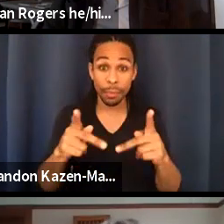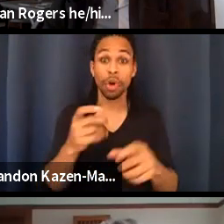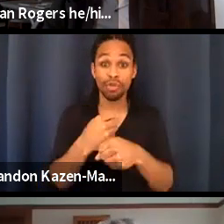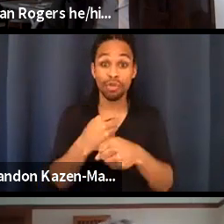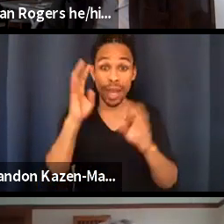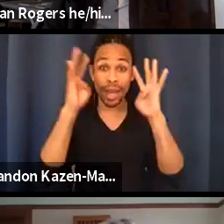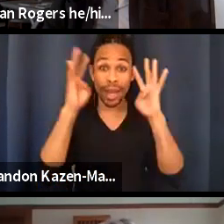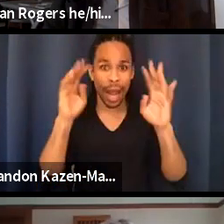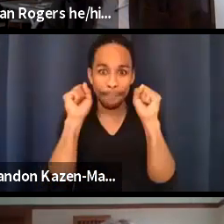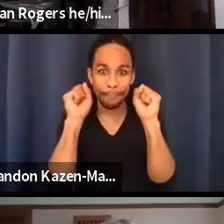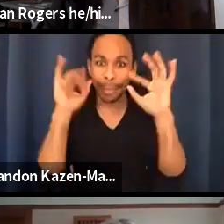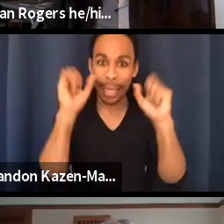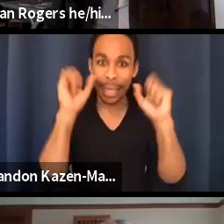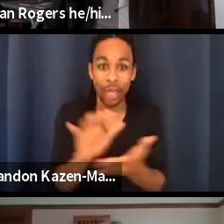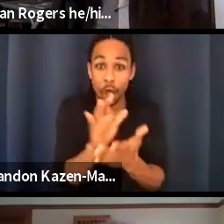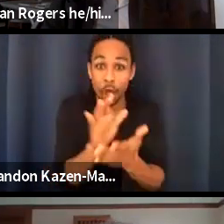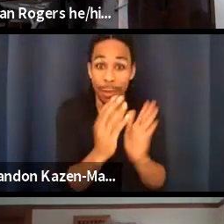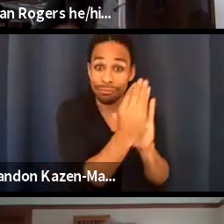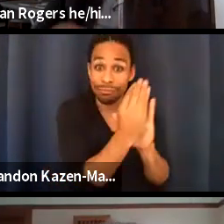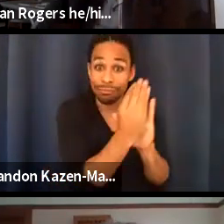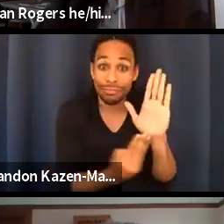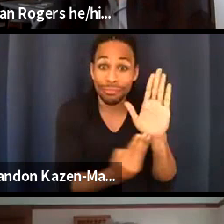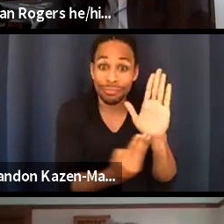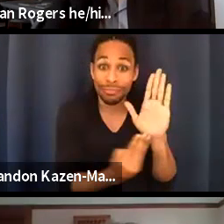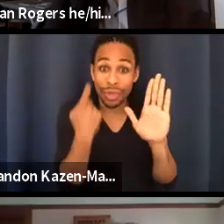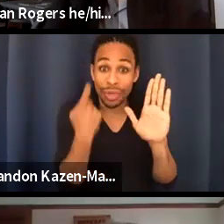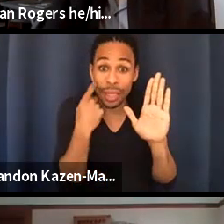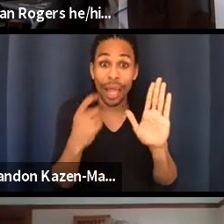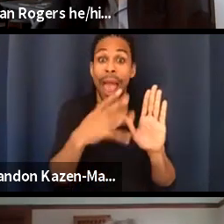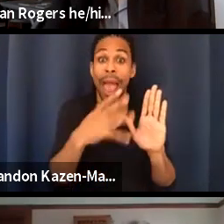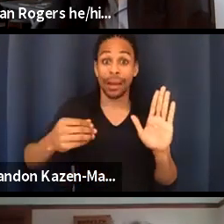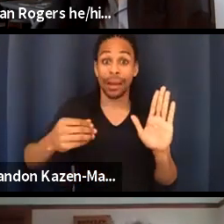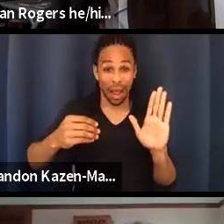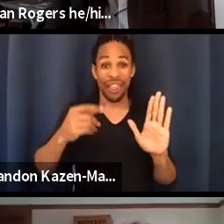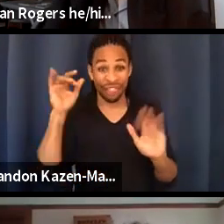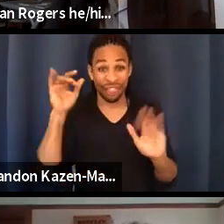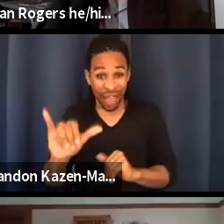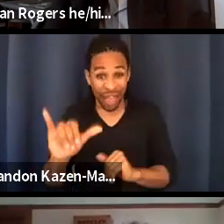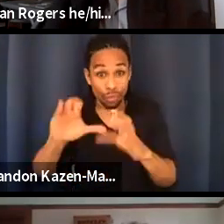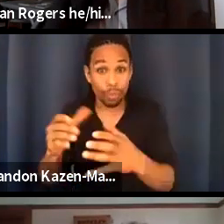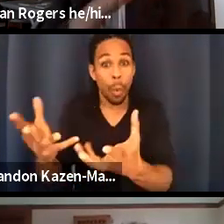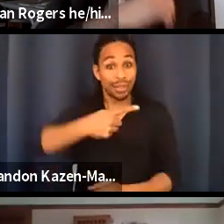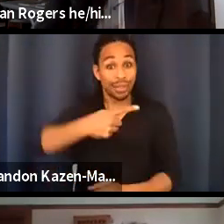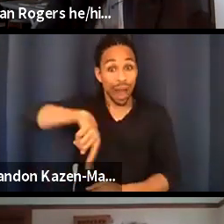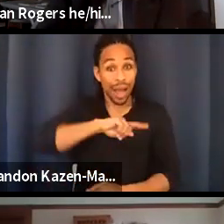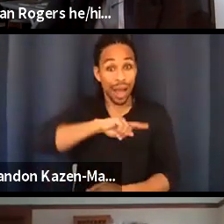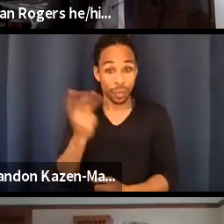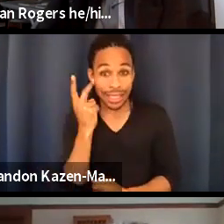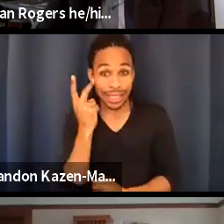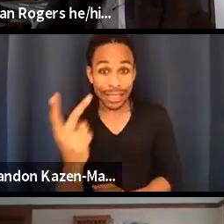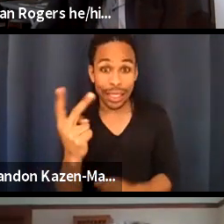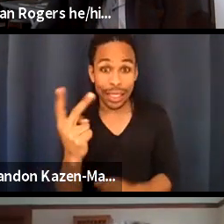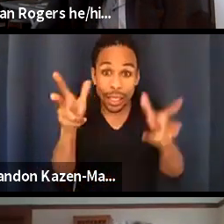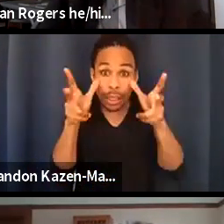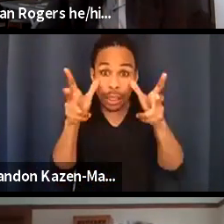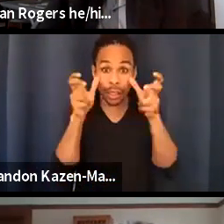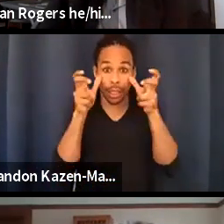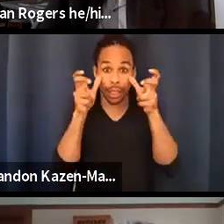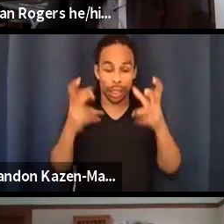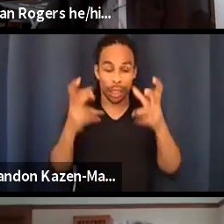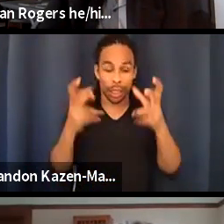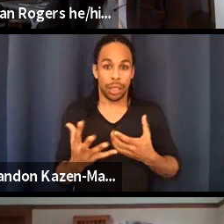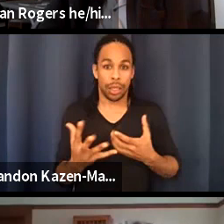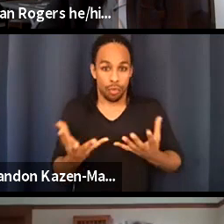on, use it, make it better, discuss it, and keep it going, yeah? Those folks are Tara Aisha